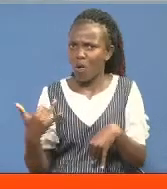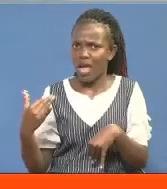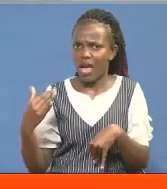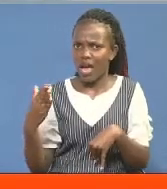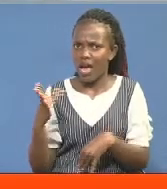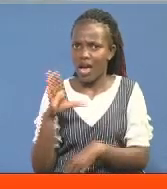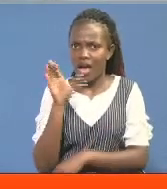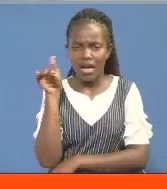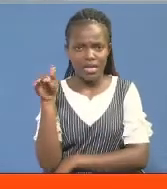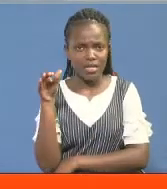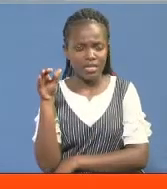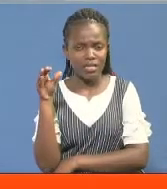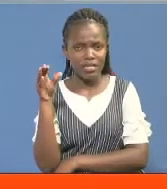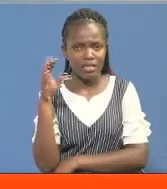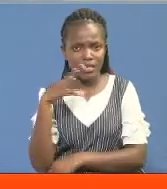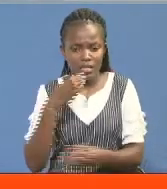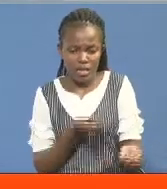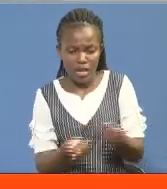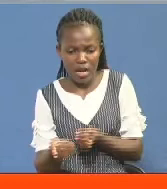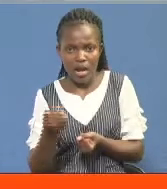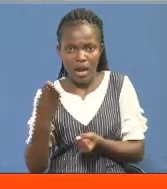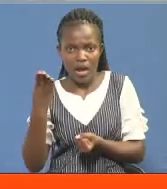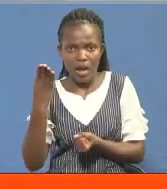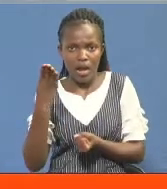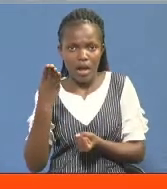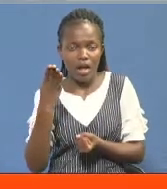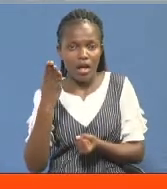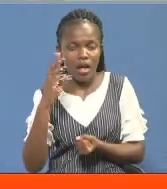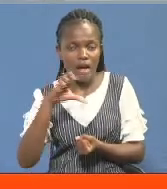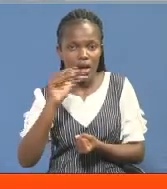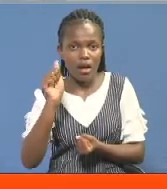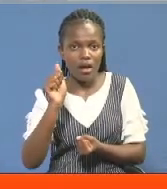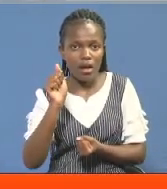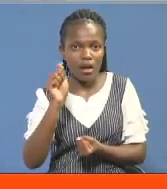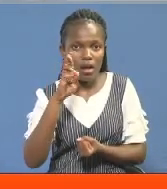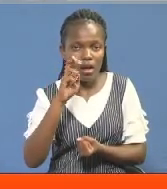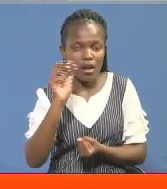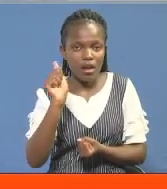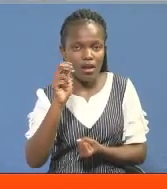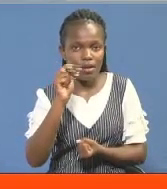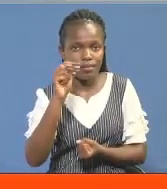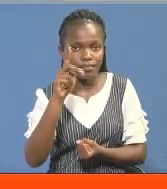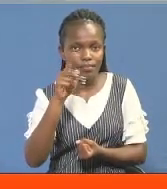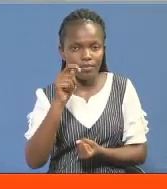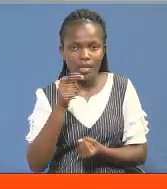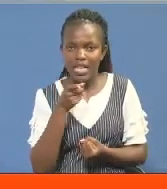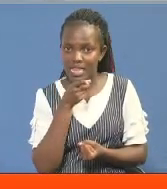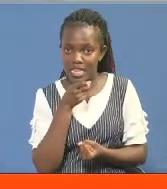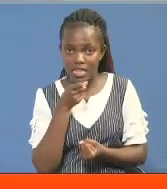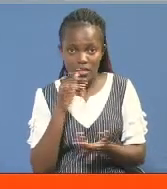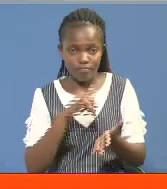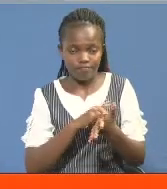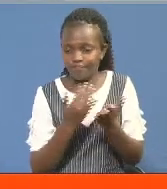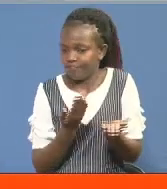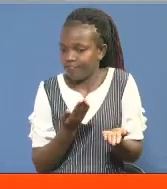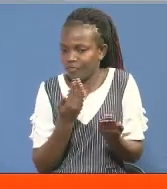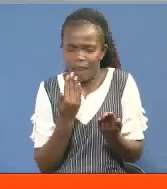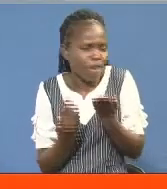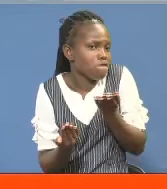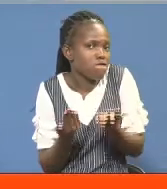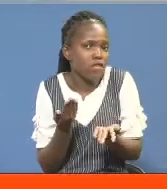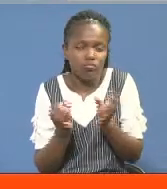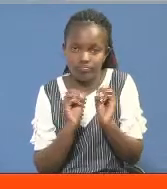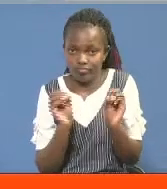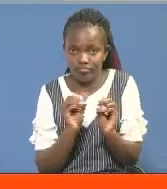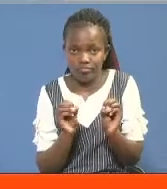car grant to do that which you're elected to do in the first place? Sure. I think that's very unfair, and without a